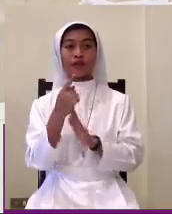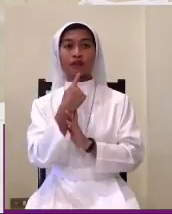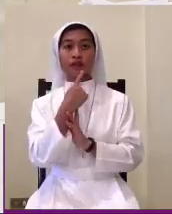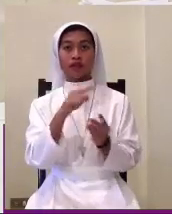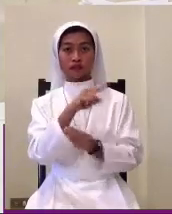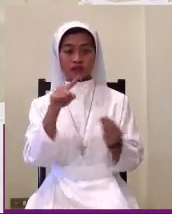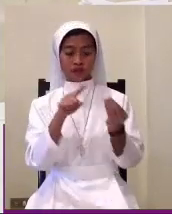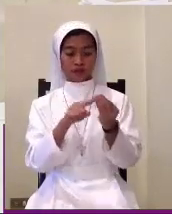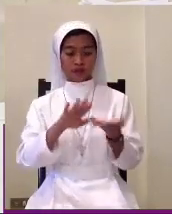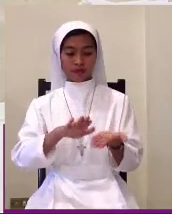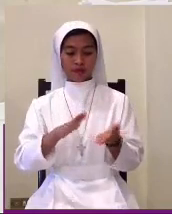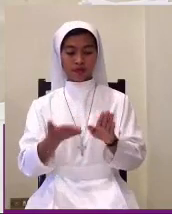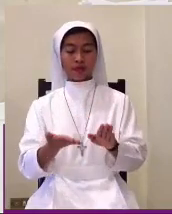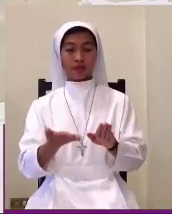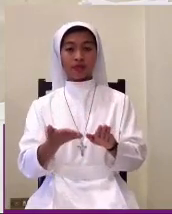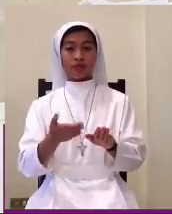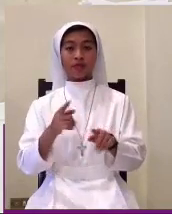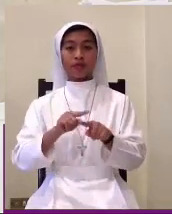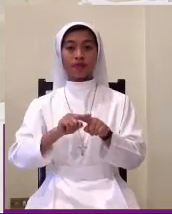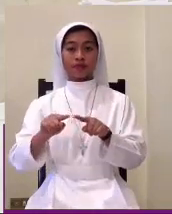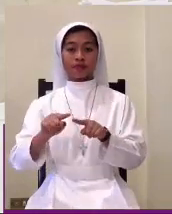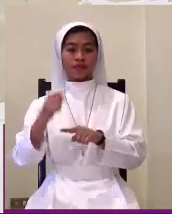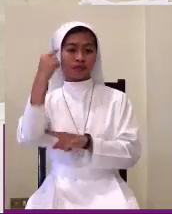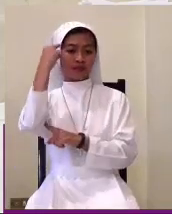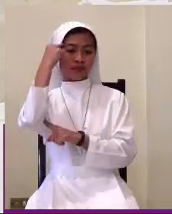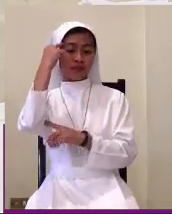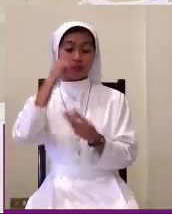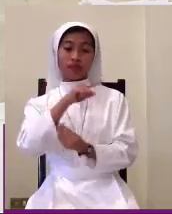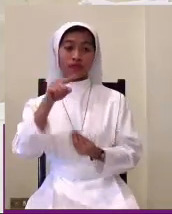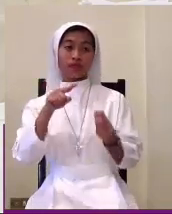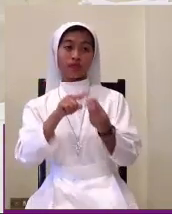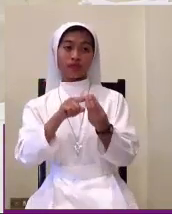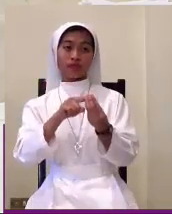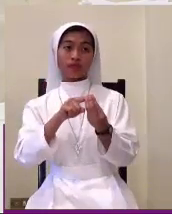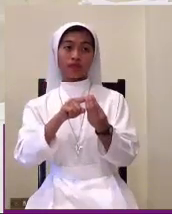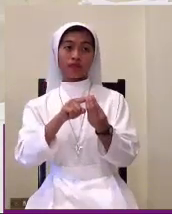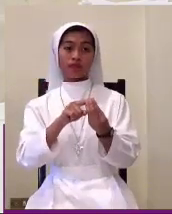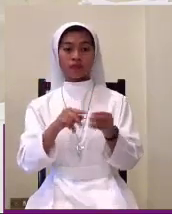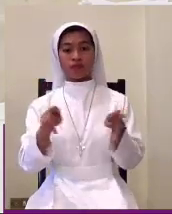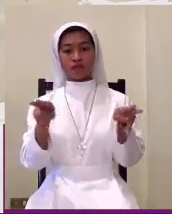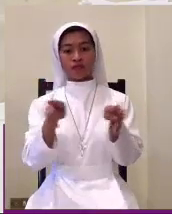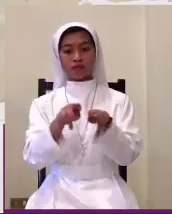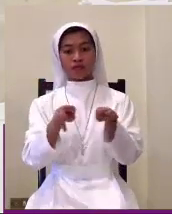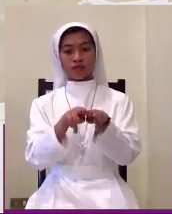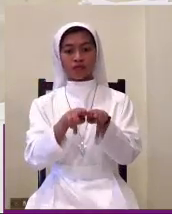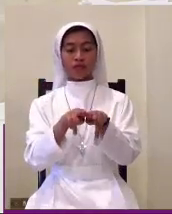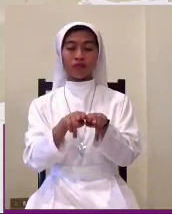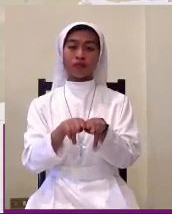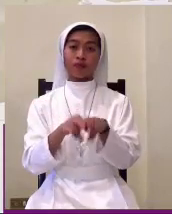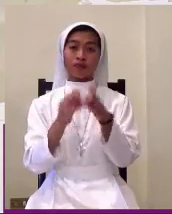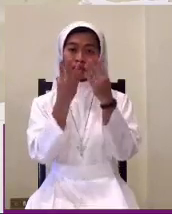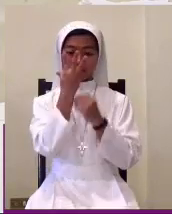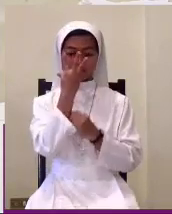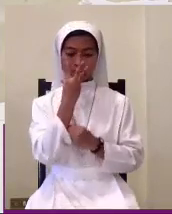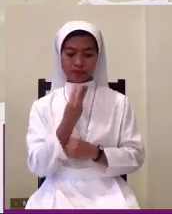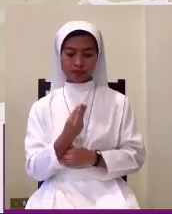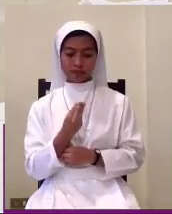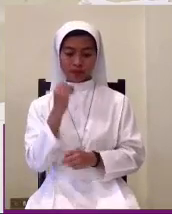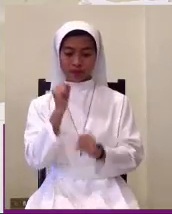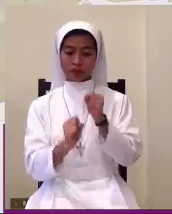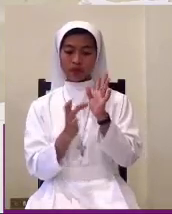death, while they thought that he meant ordinary sleep. So then Jesus said to them